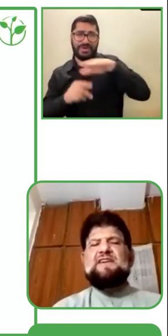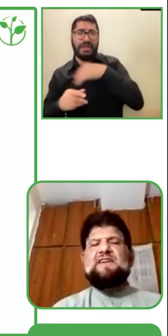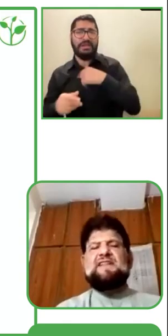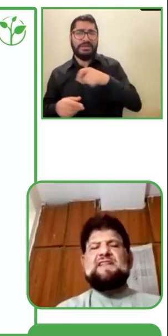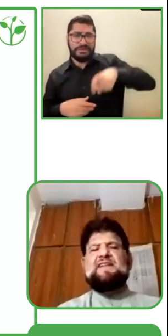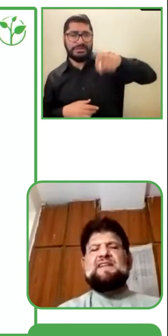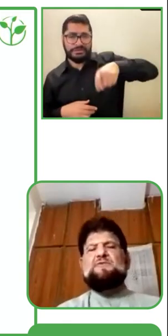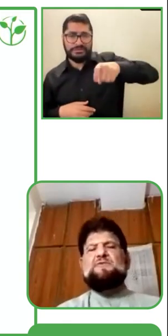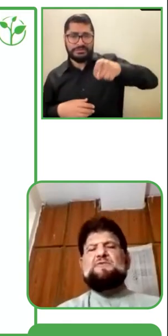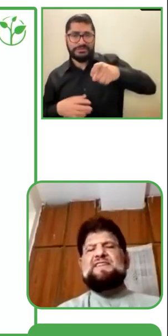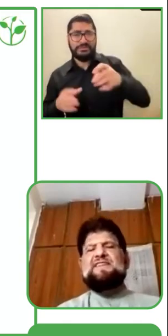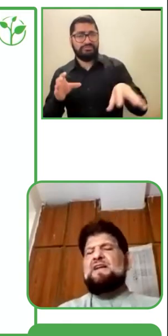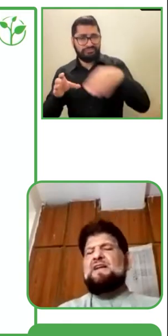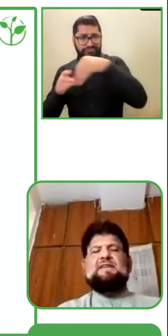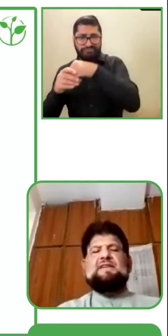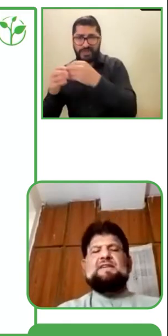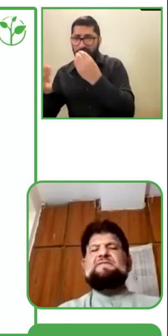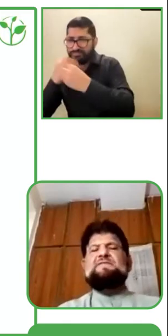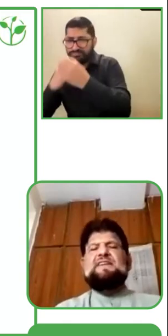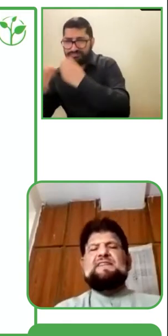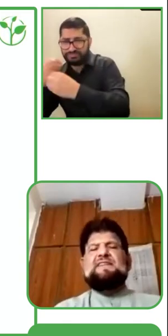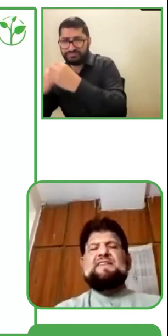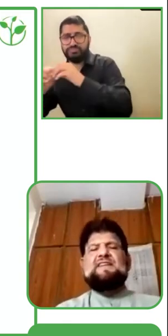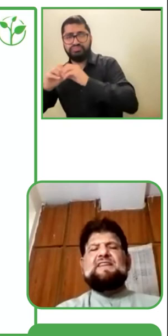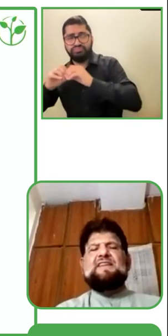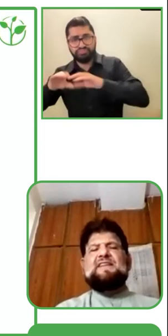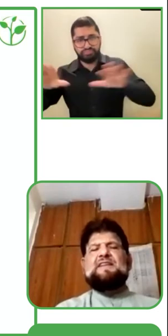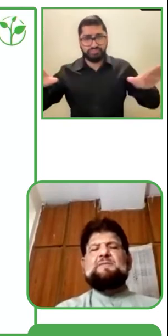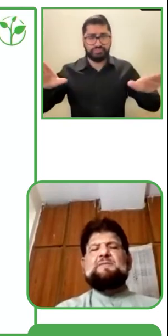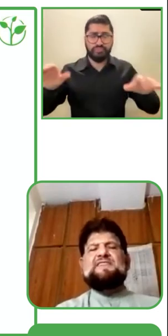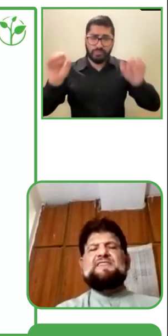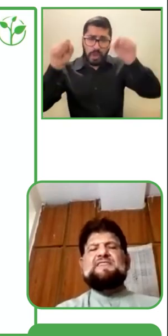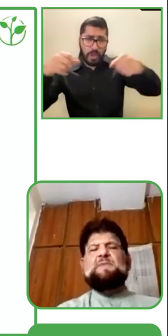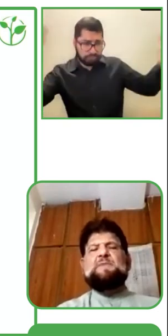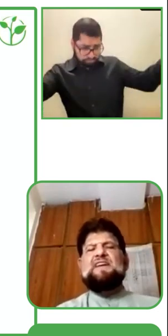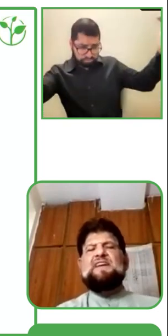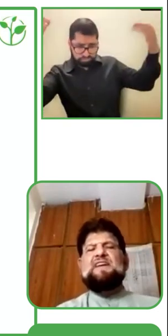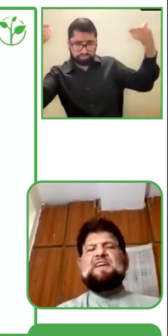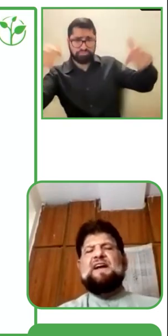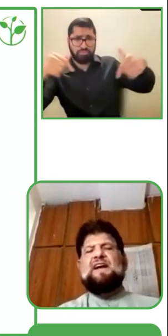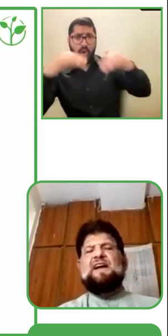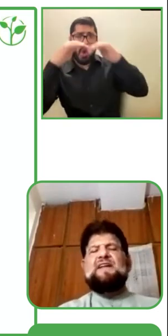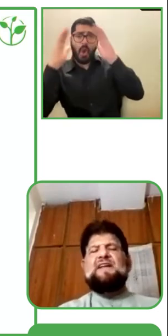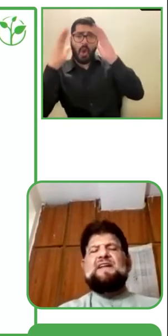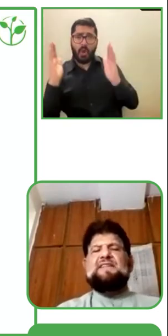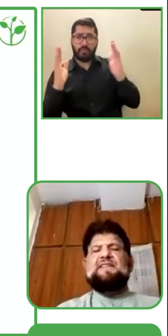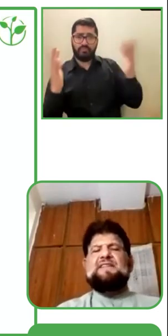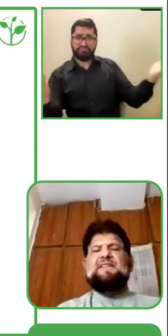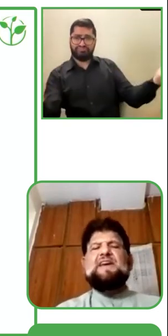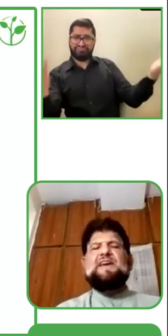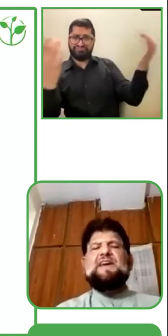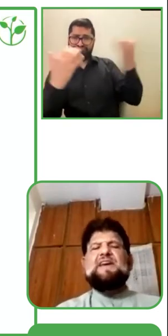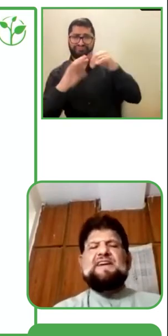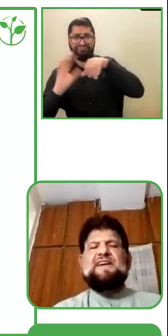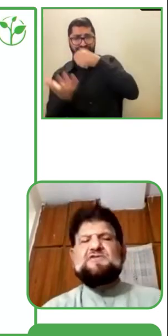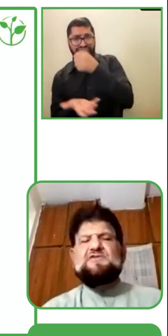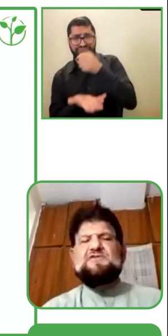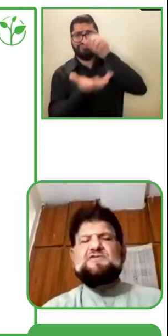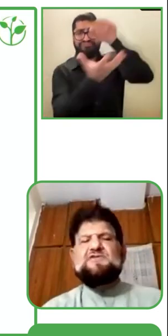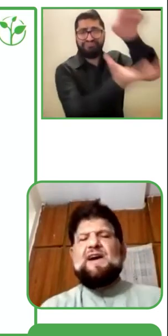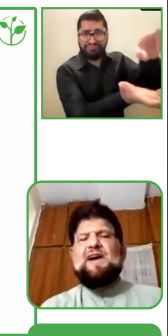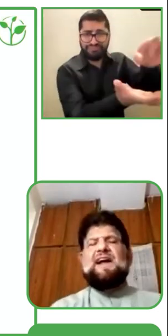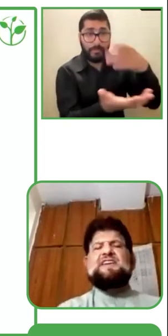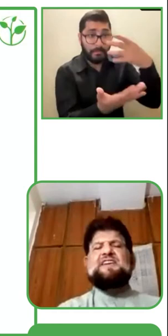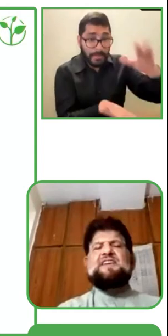over the required delivery, then the person is paying the bill and also